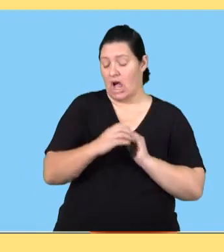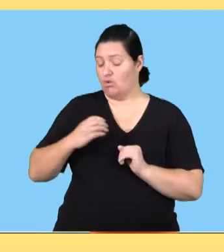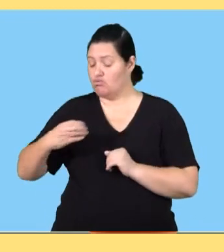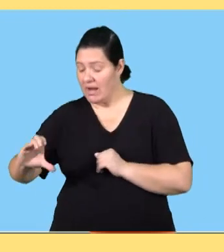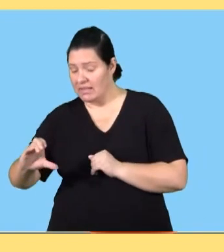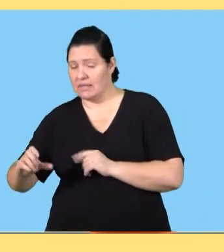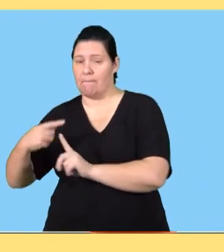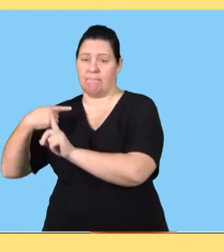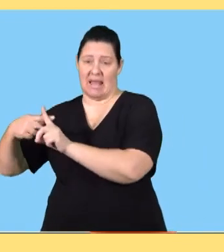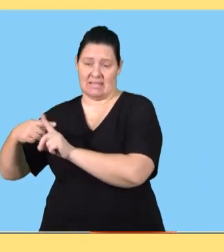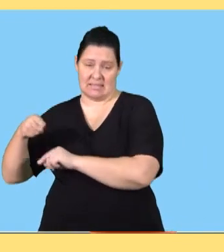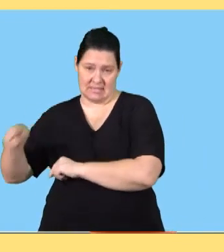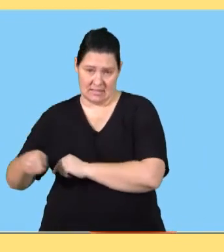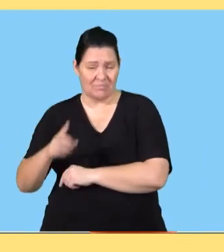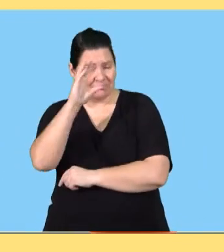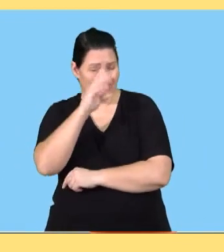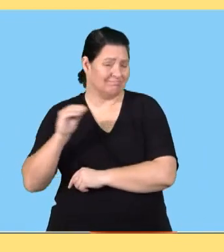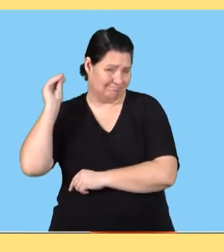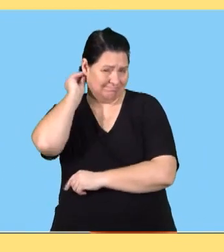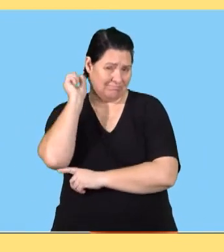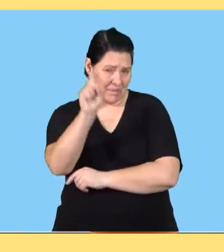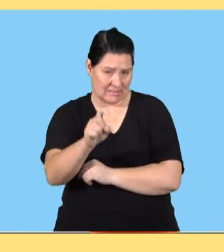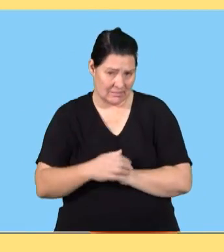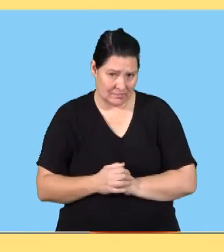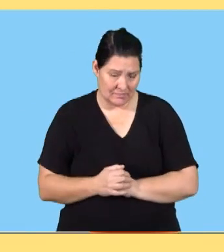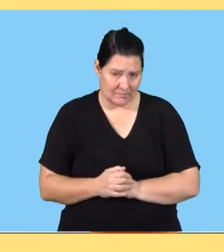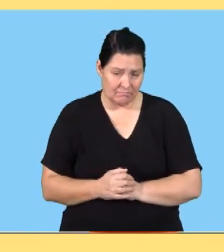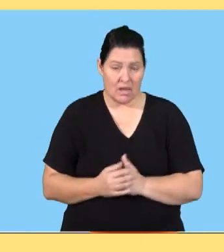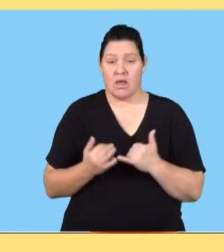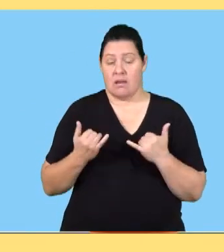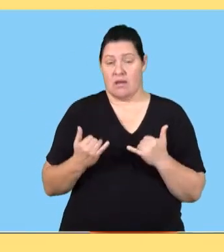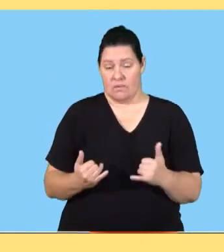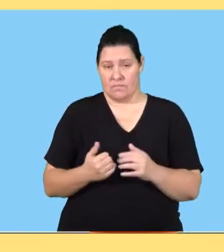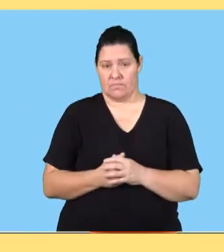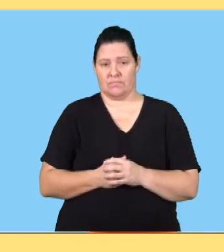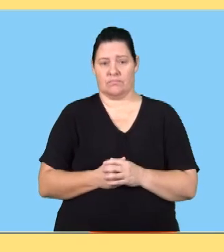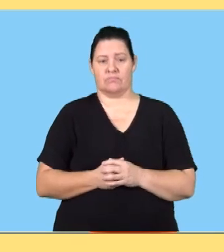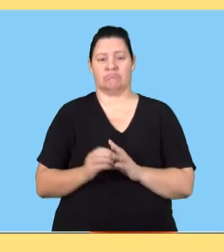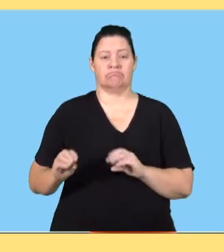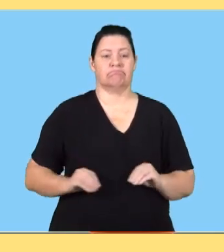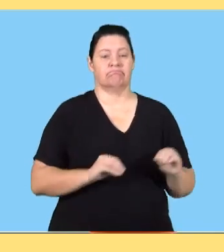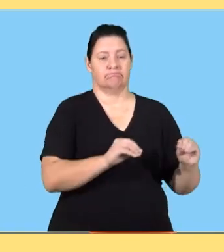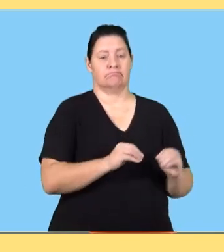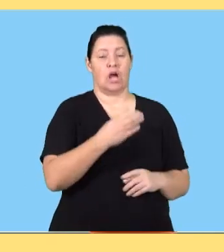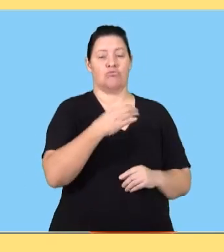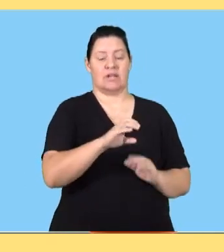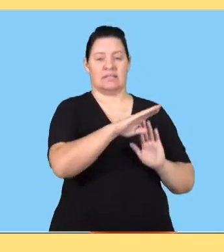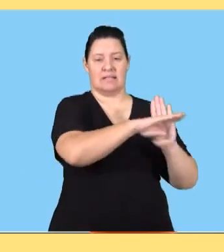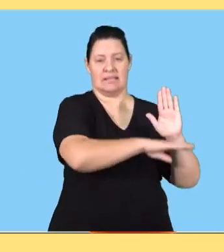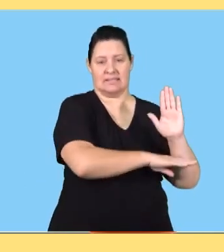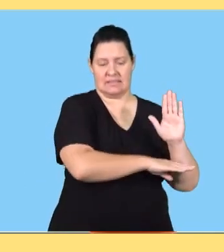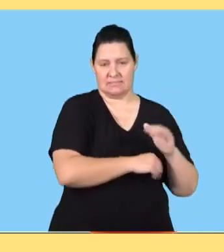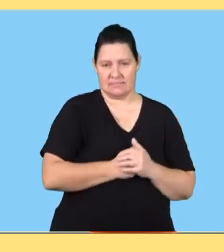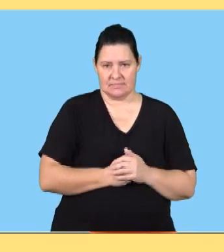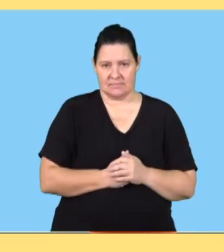minus, as you saw here, and the credit is a plus. All right. Now, let's quickly move on to